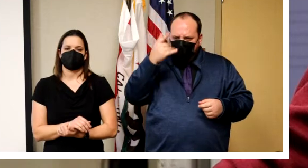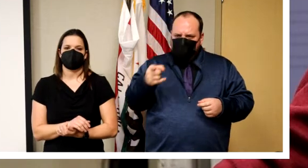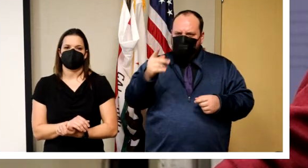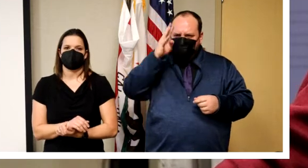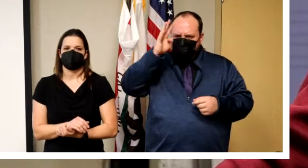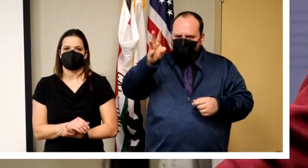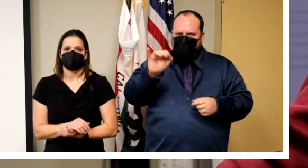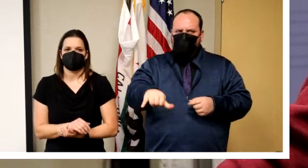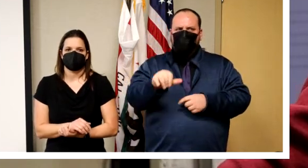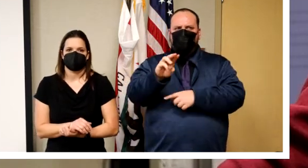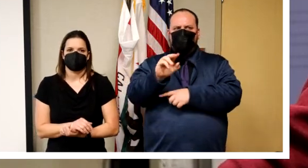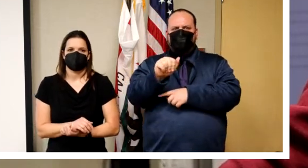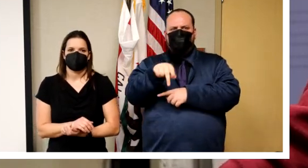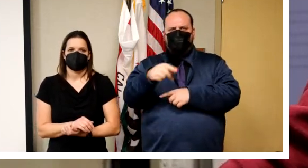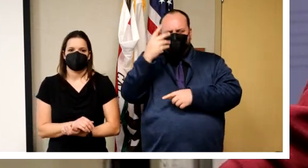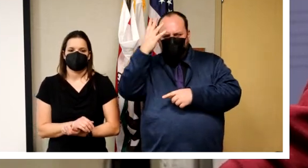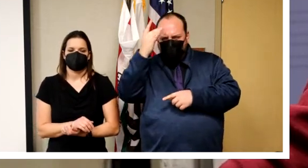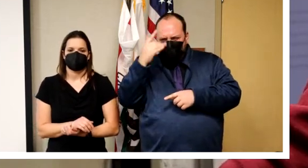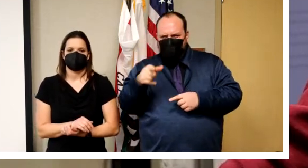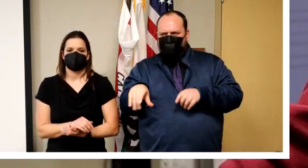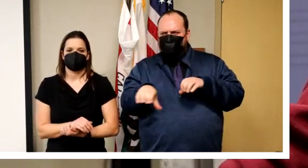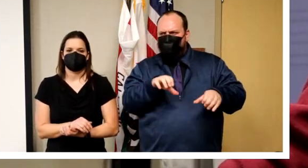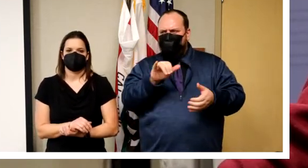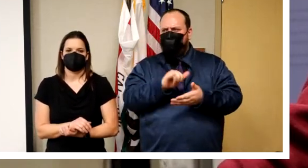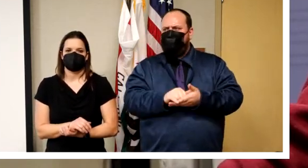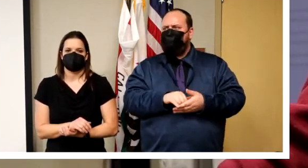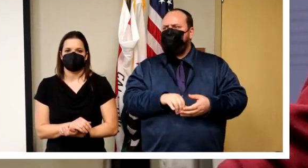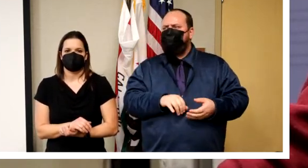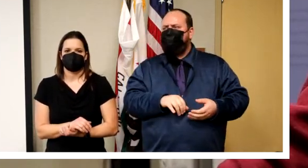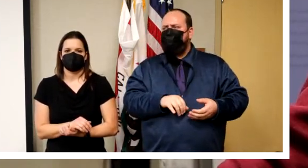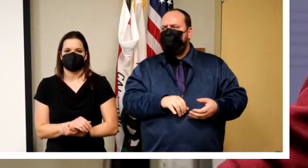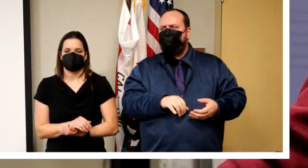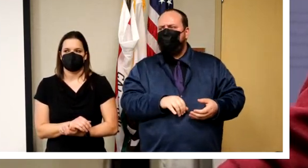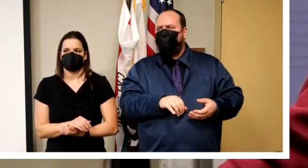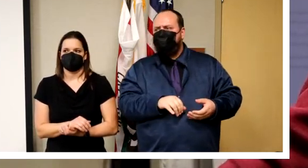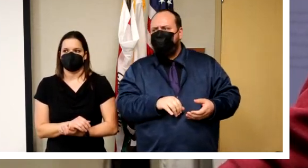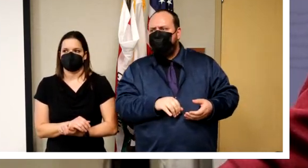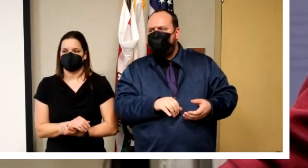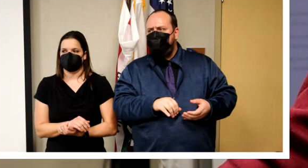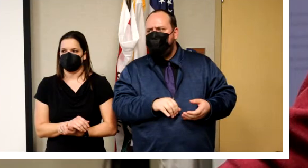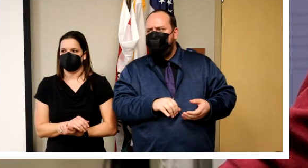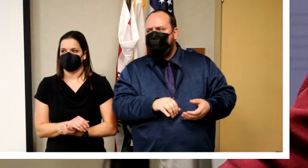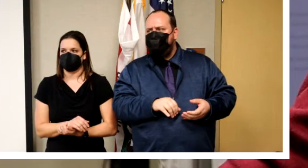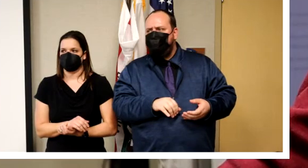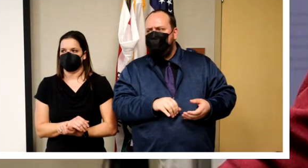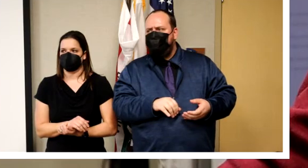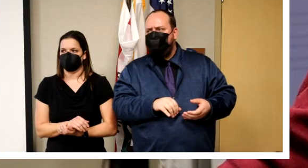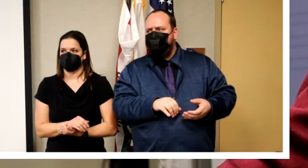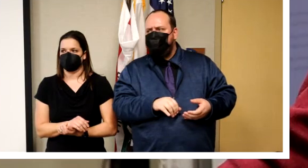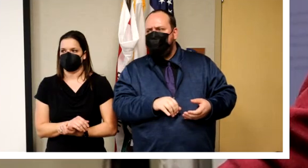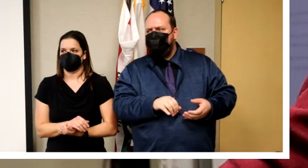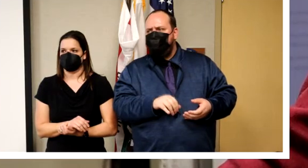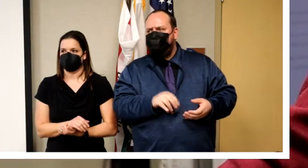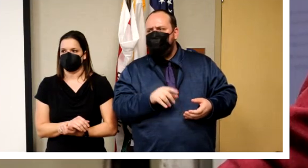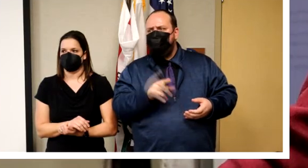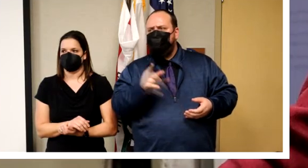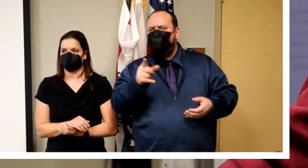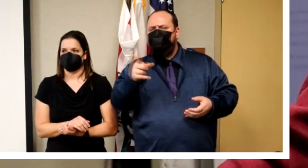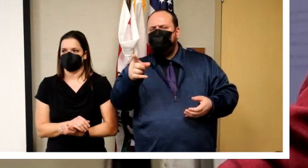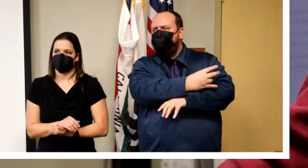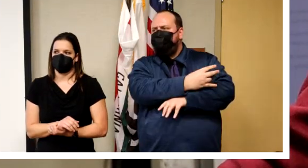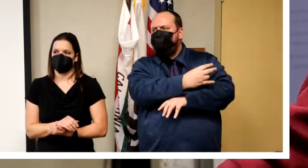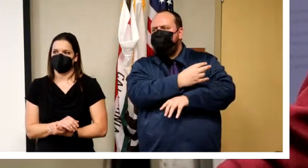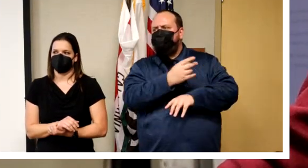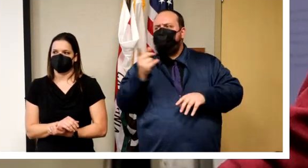from. You know. That wasn't done until they were reviewed by the 7 days went by. Oh, no, the 7 days that